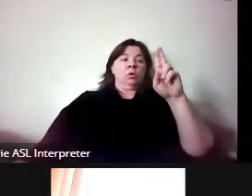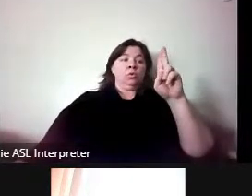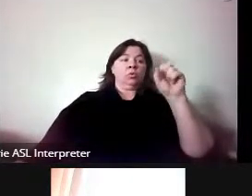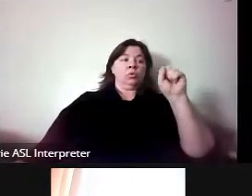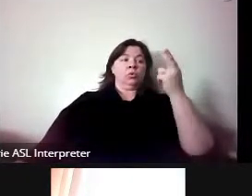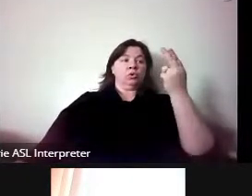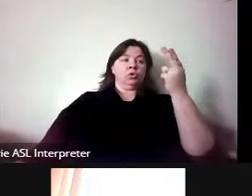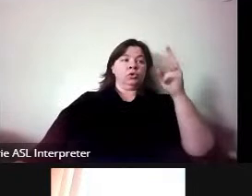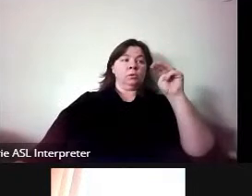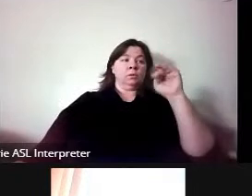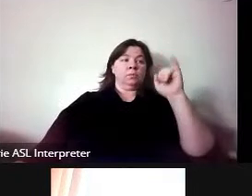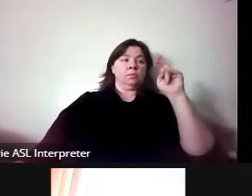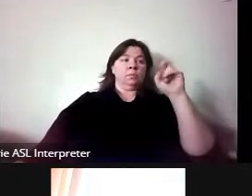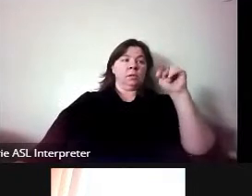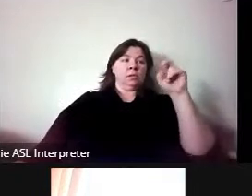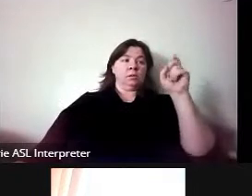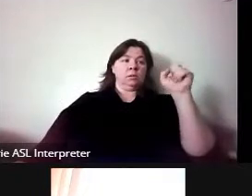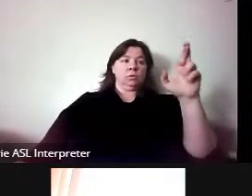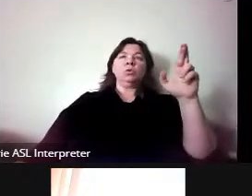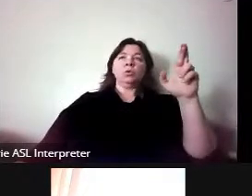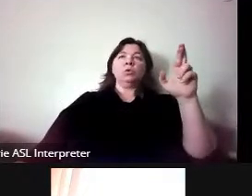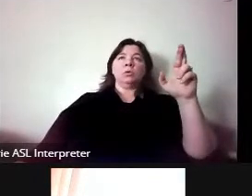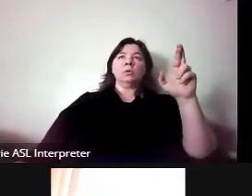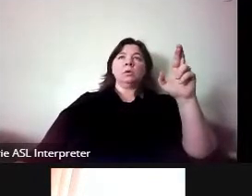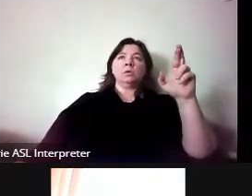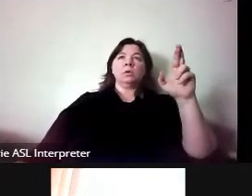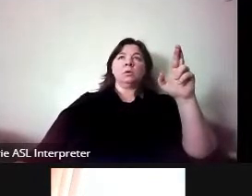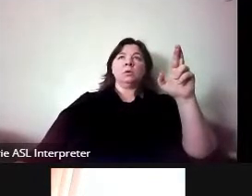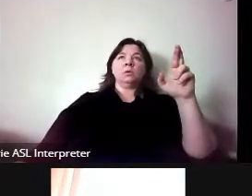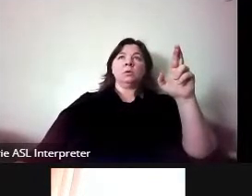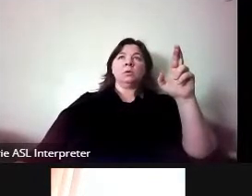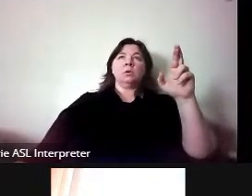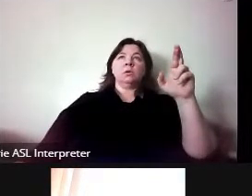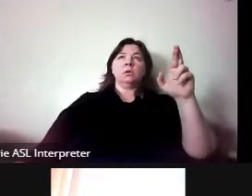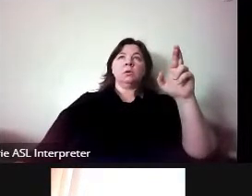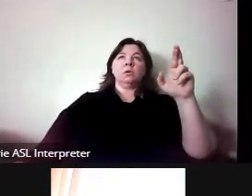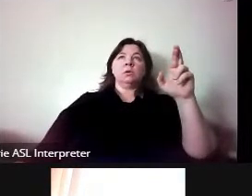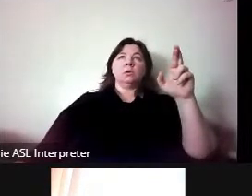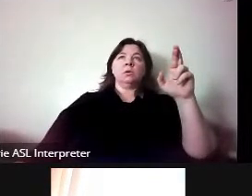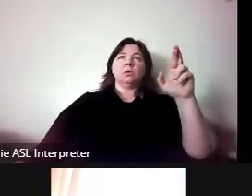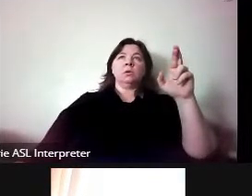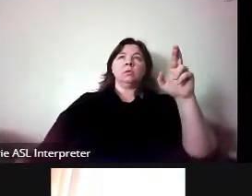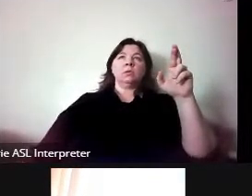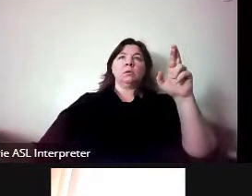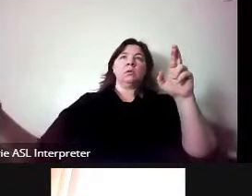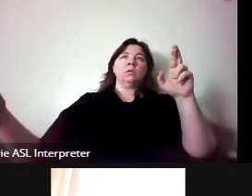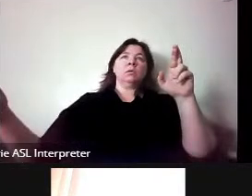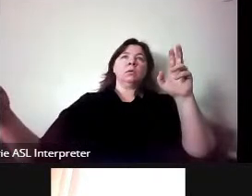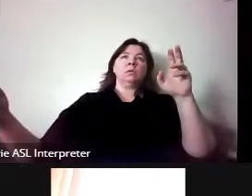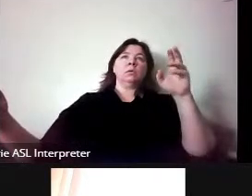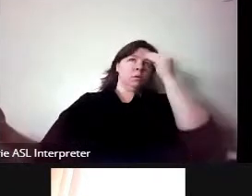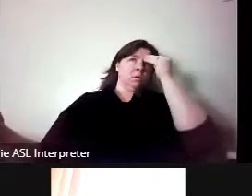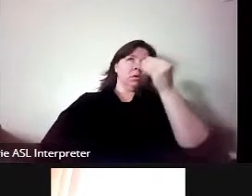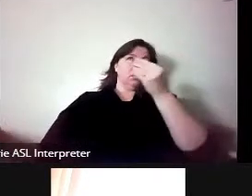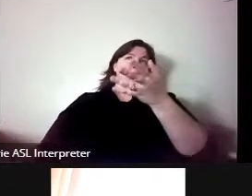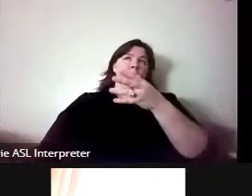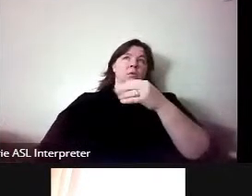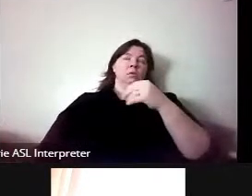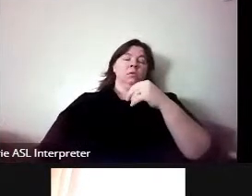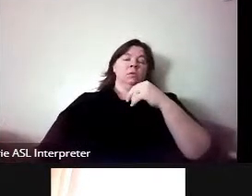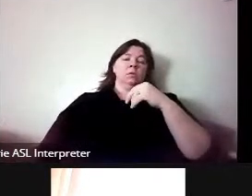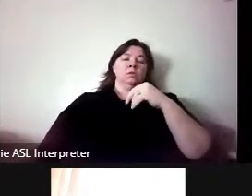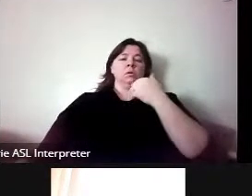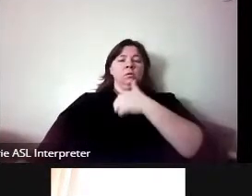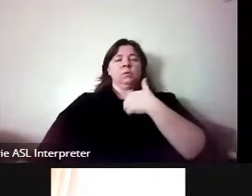in, and then whoever is there, we can let him in as well. Okay. Just All to right. let you know,